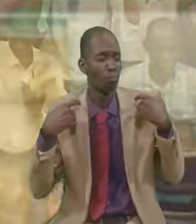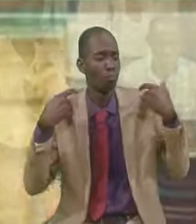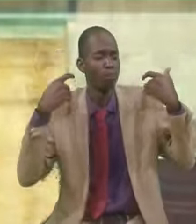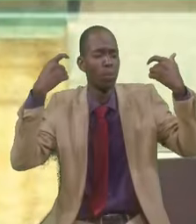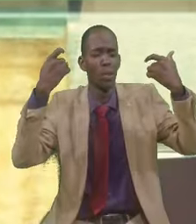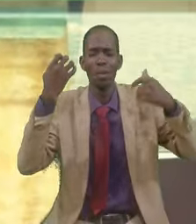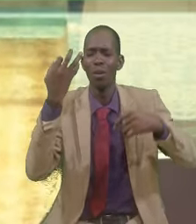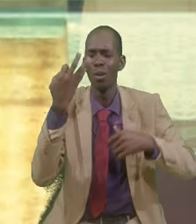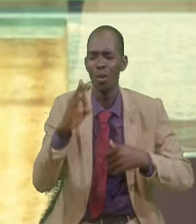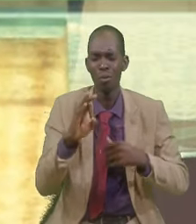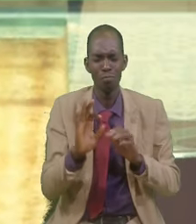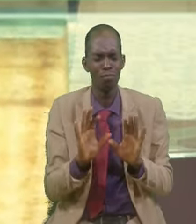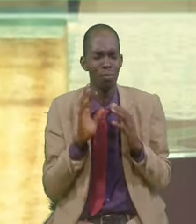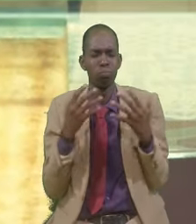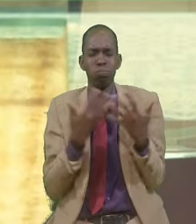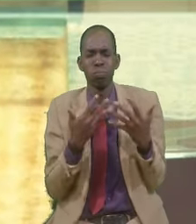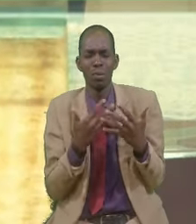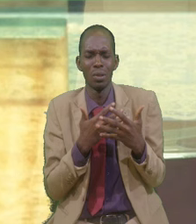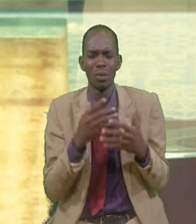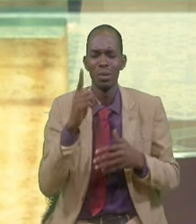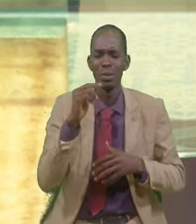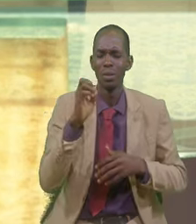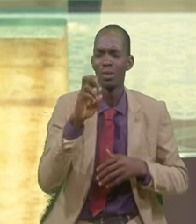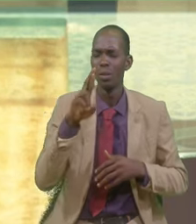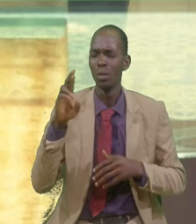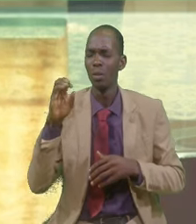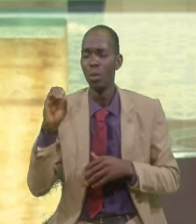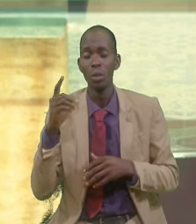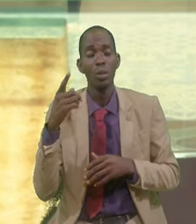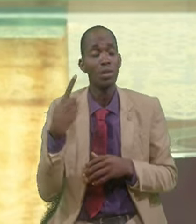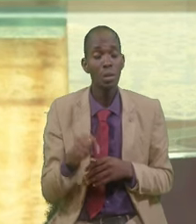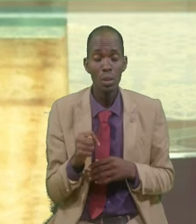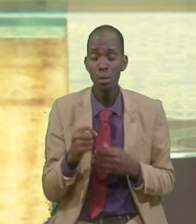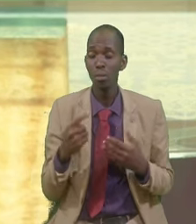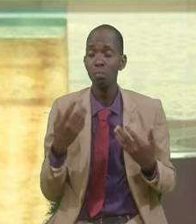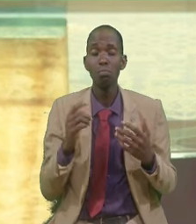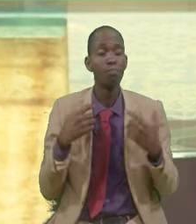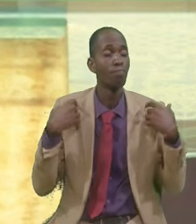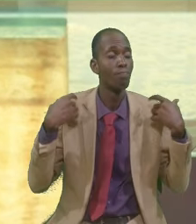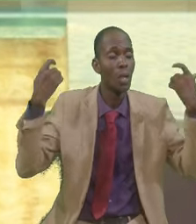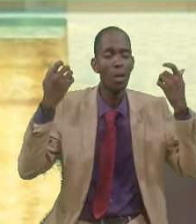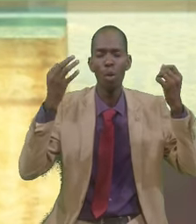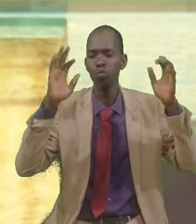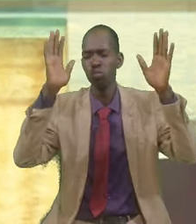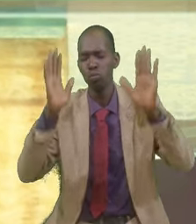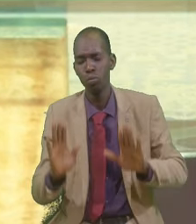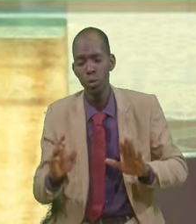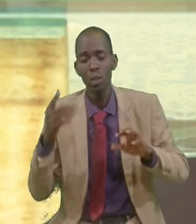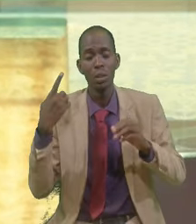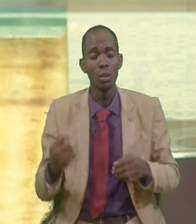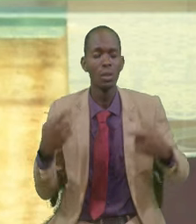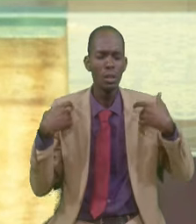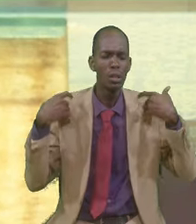terror, the giant of trouble, the giant of trials,